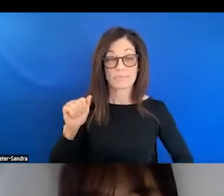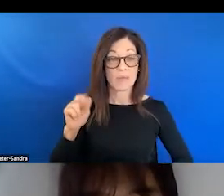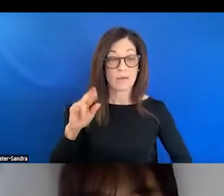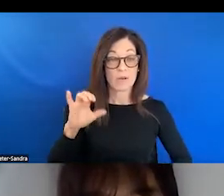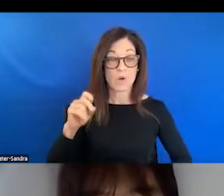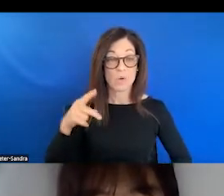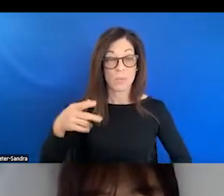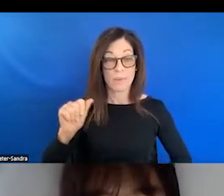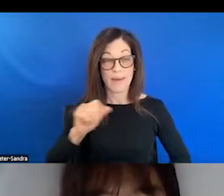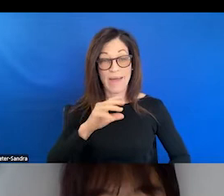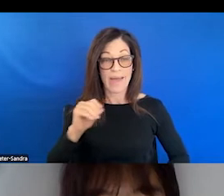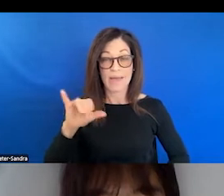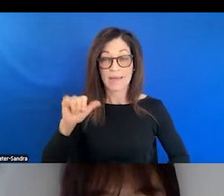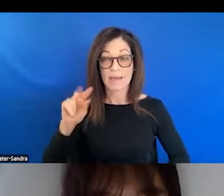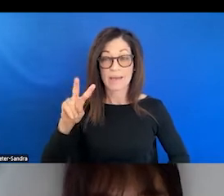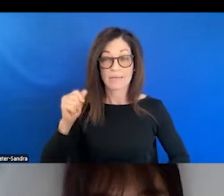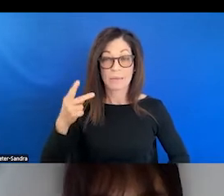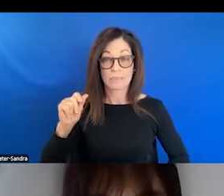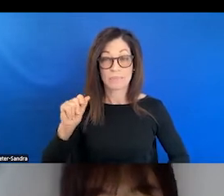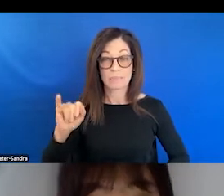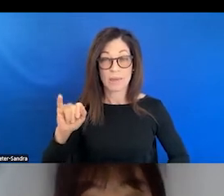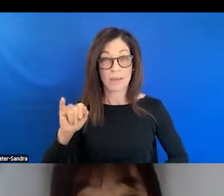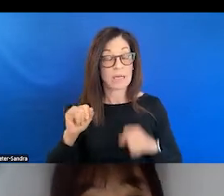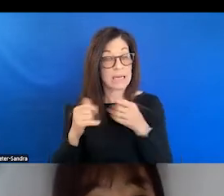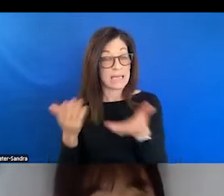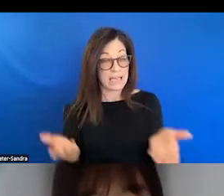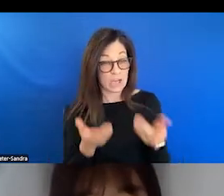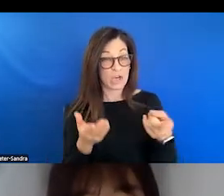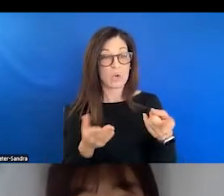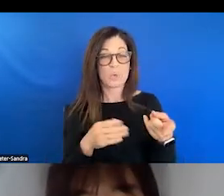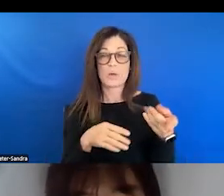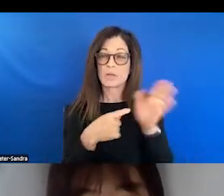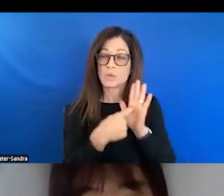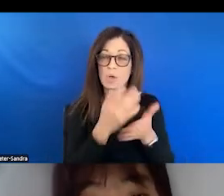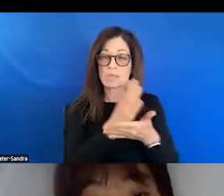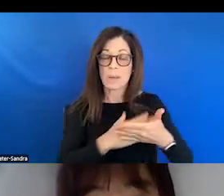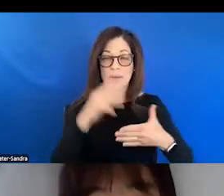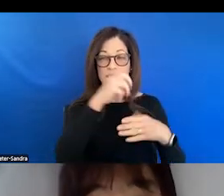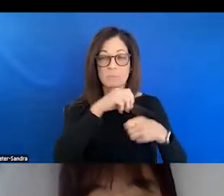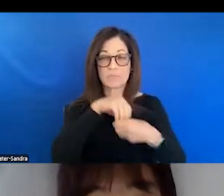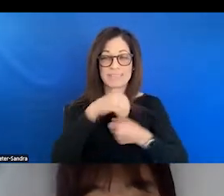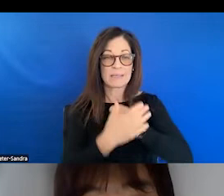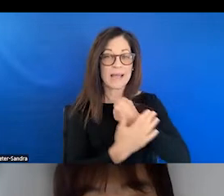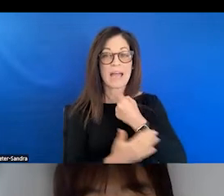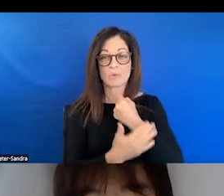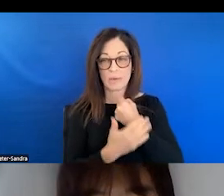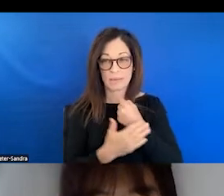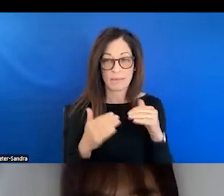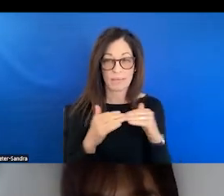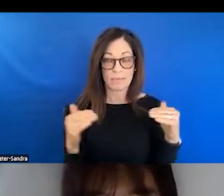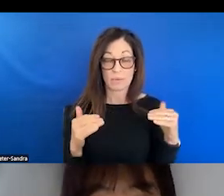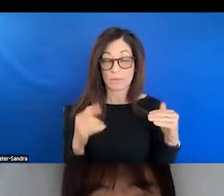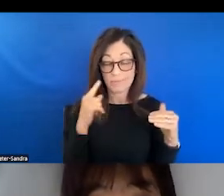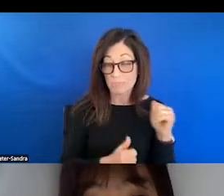and Yavapai. So here we're laying out some of the assumptions at the county level. And I would say the most important